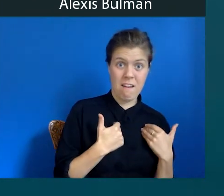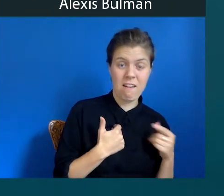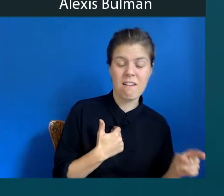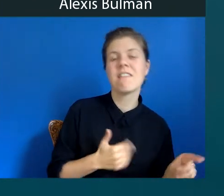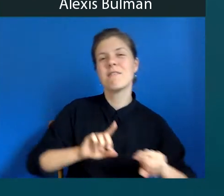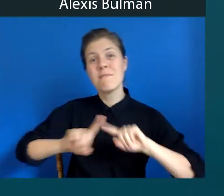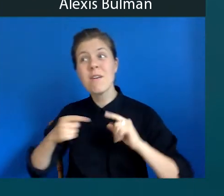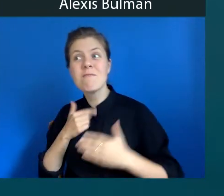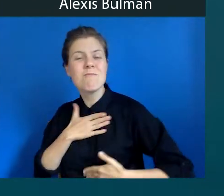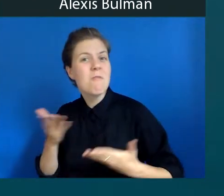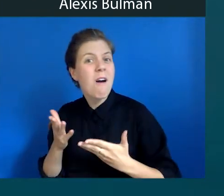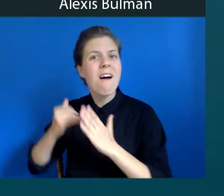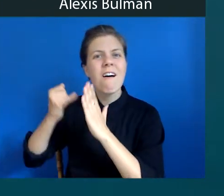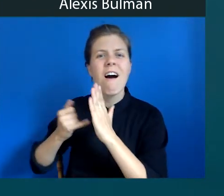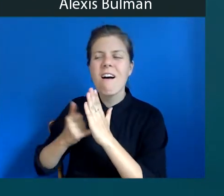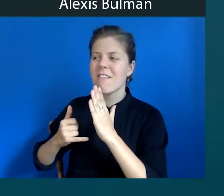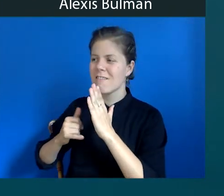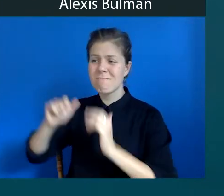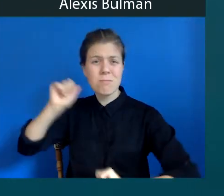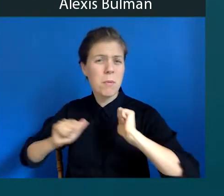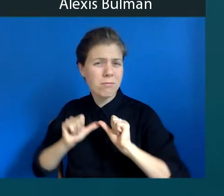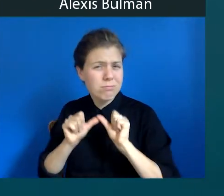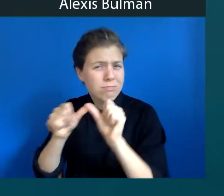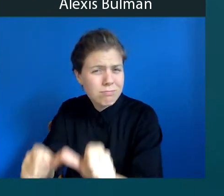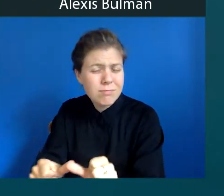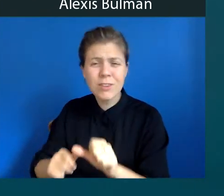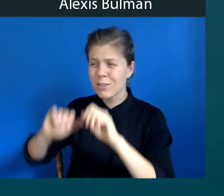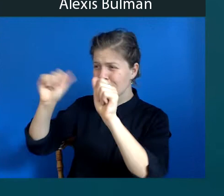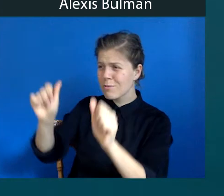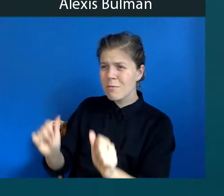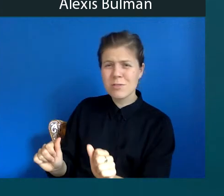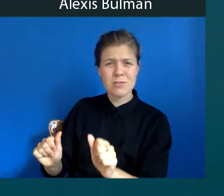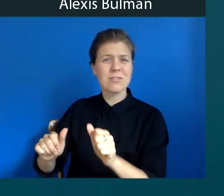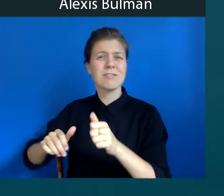and installations that are labor intensive.